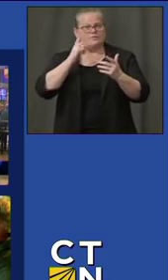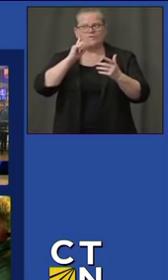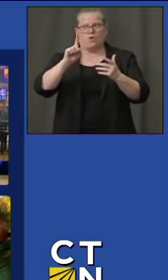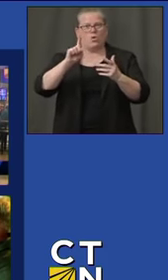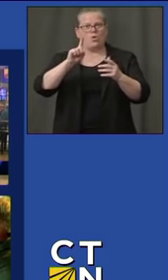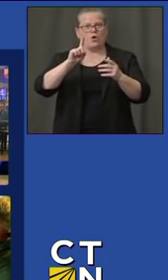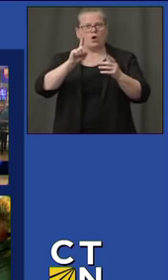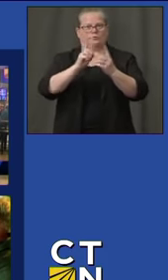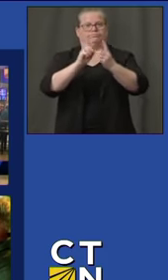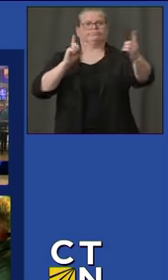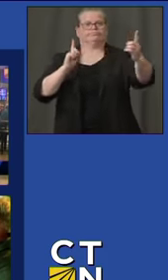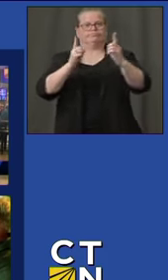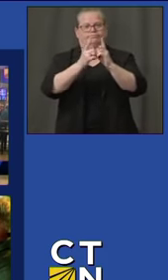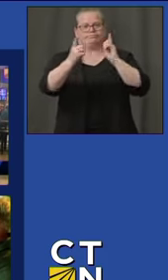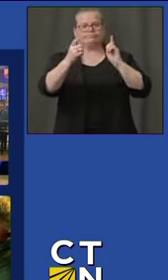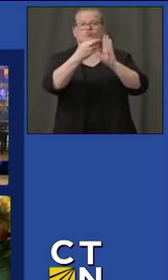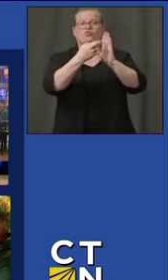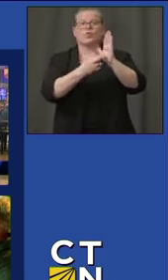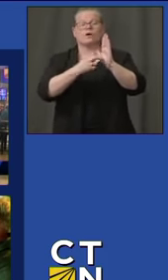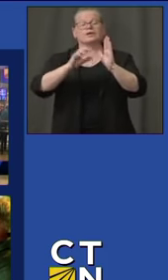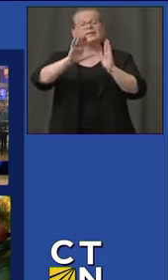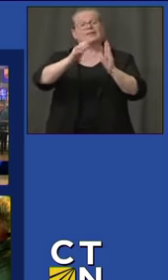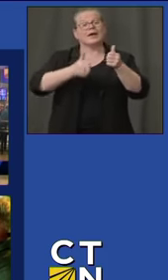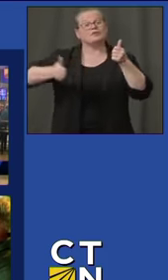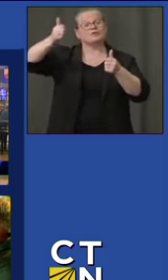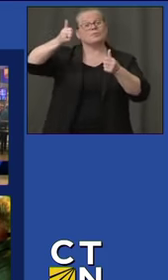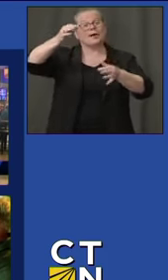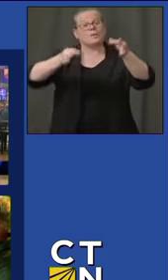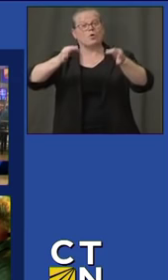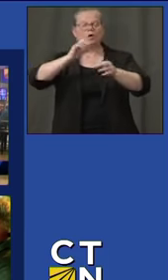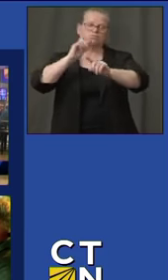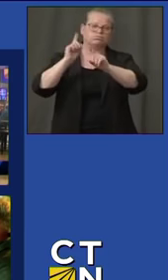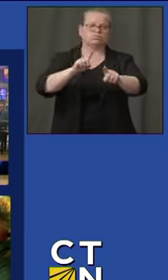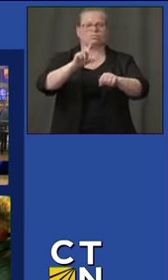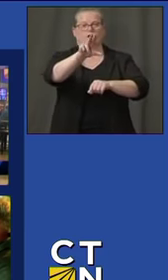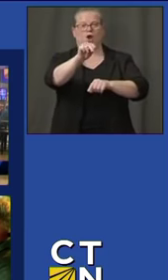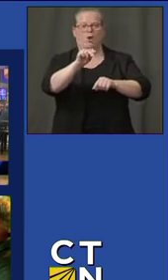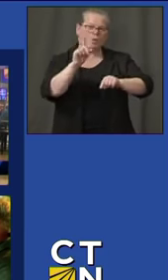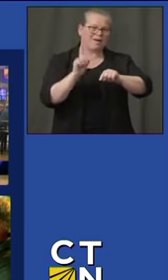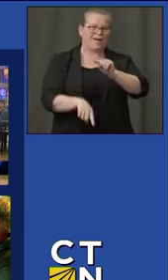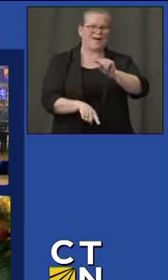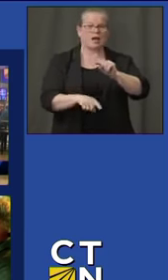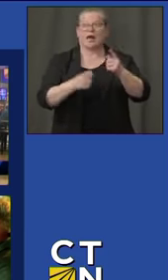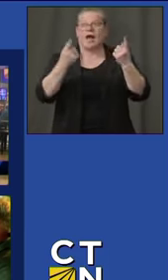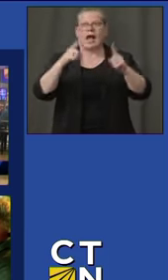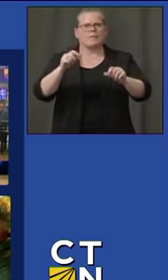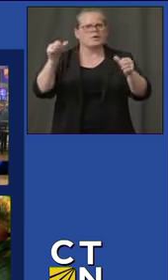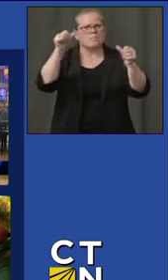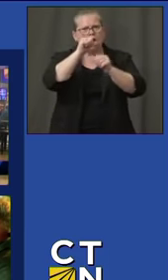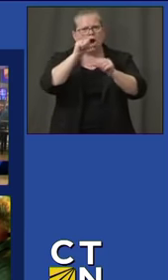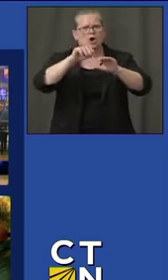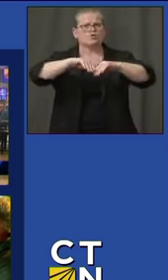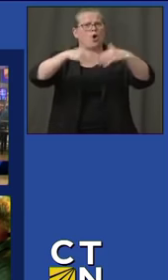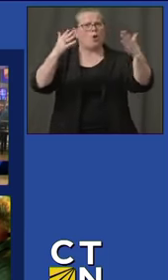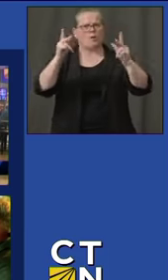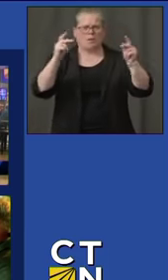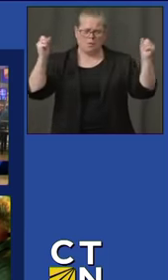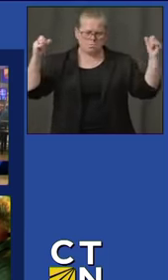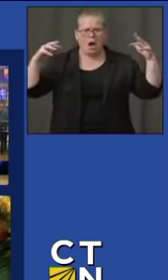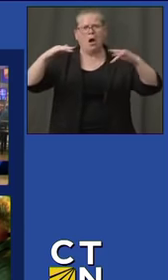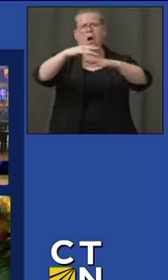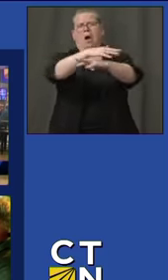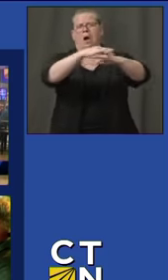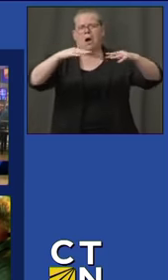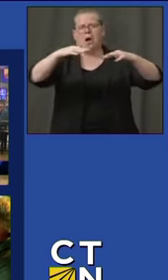people came in force. And that's the type of thing we want to try and prevent as we go forward, coming into a really nice weekend